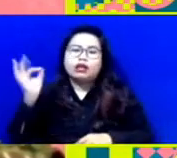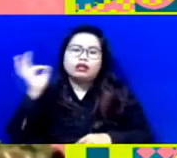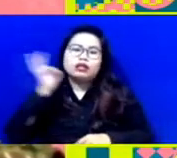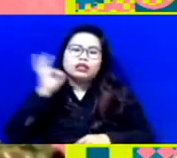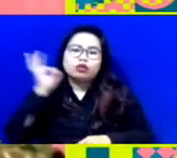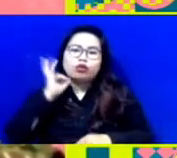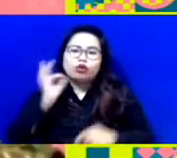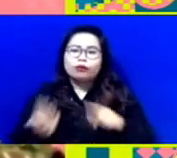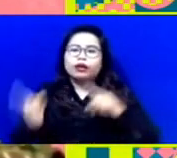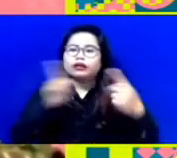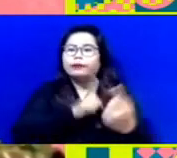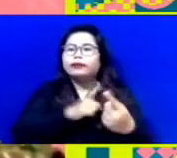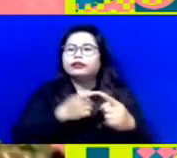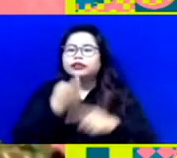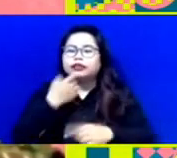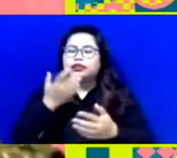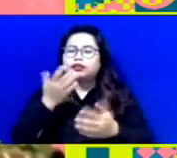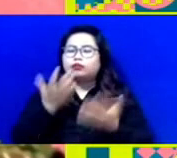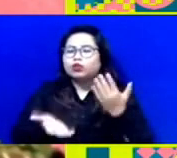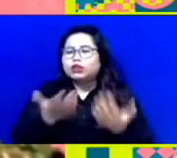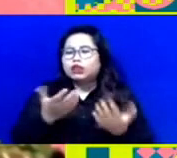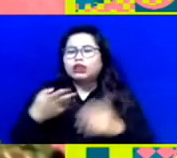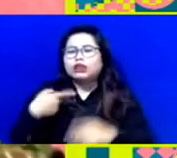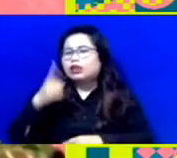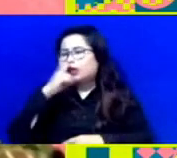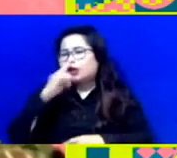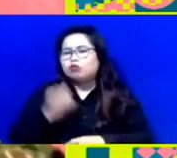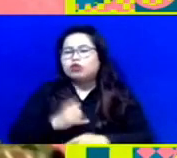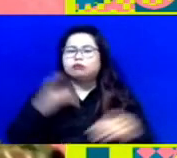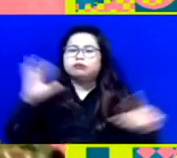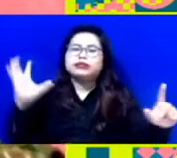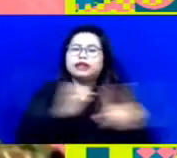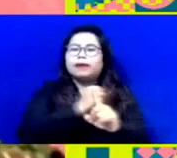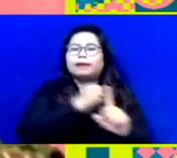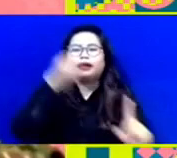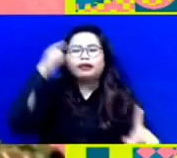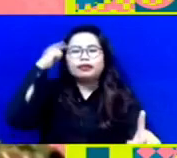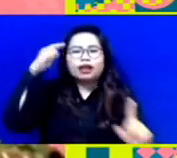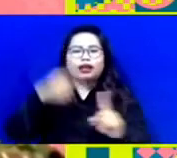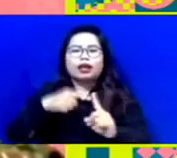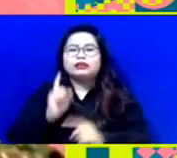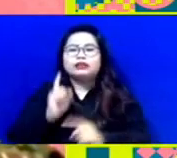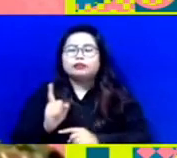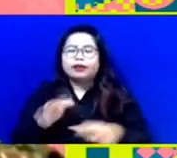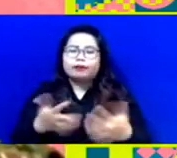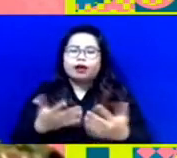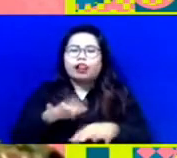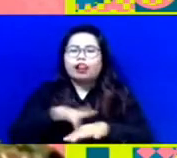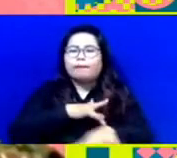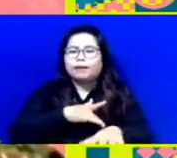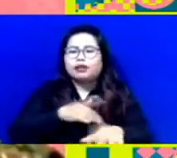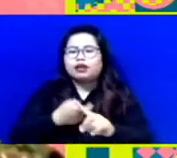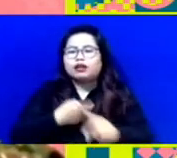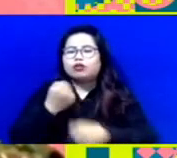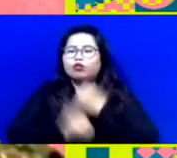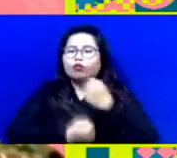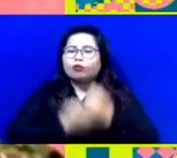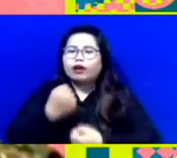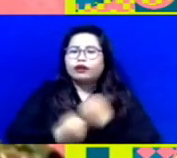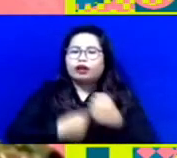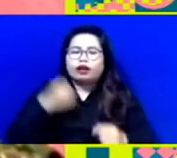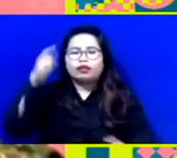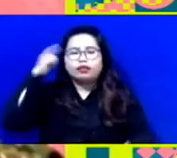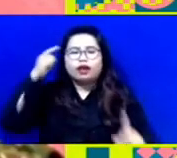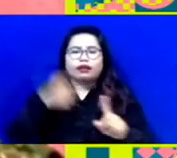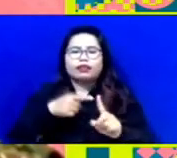to the slow pace of SDGs delivery. This unsatisfactory state of progress is further